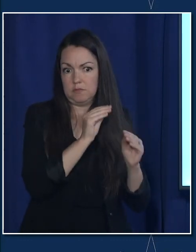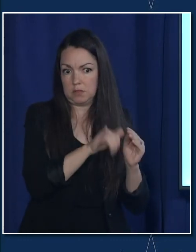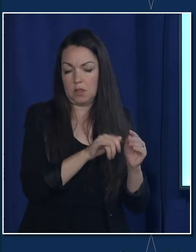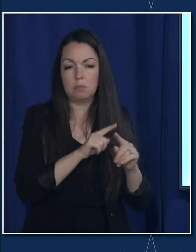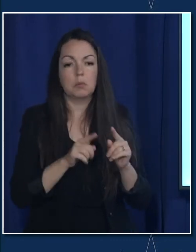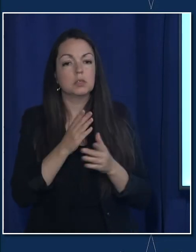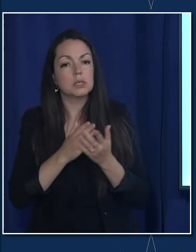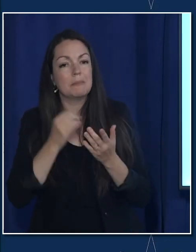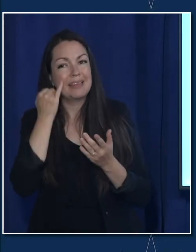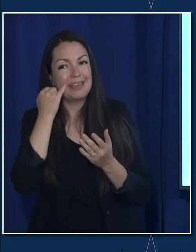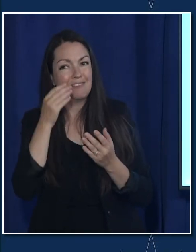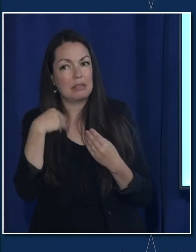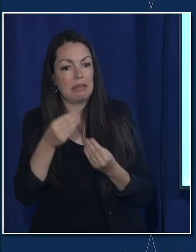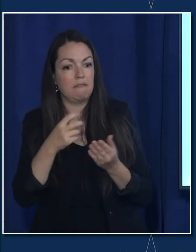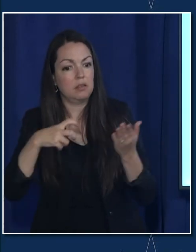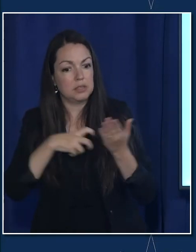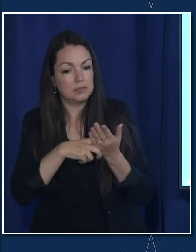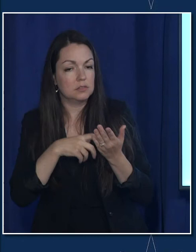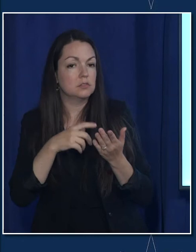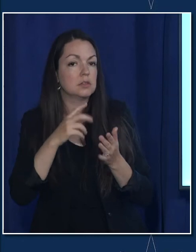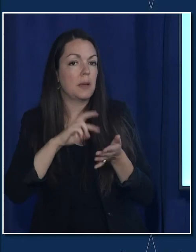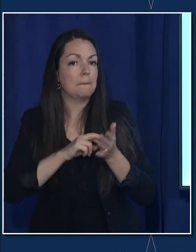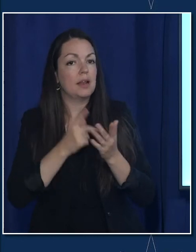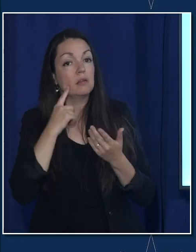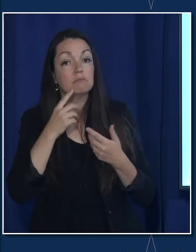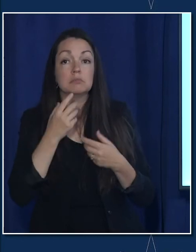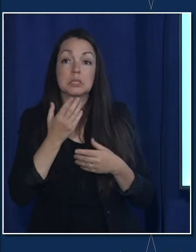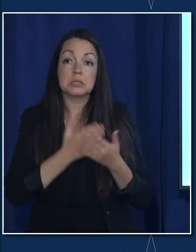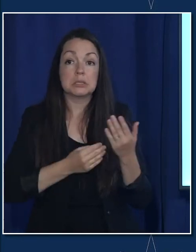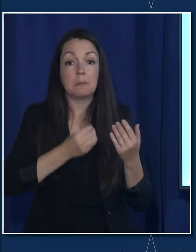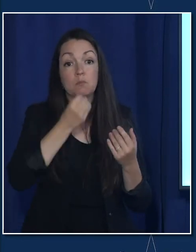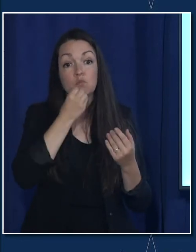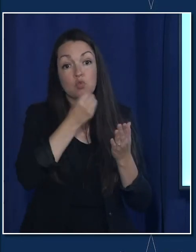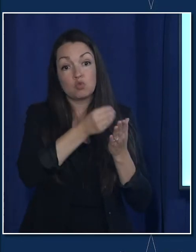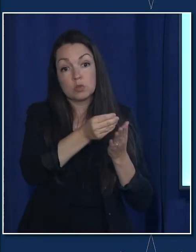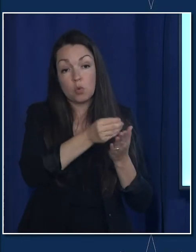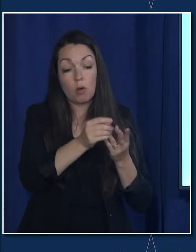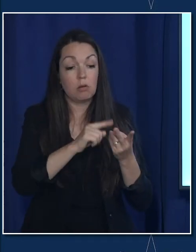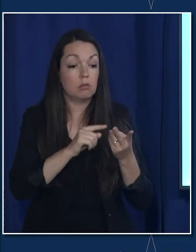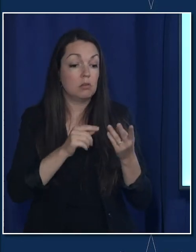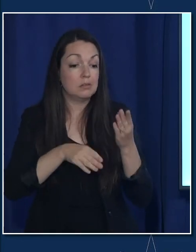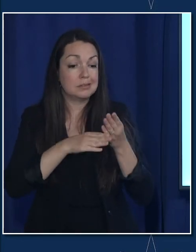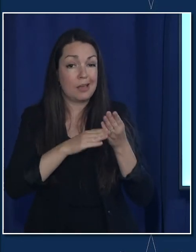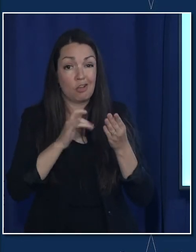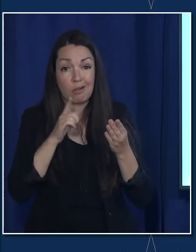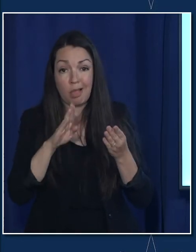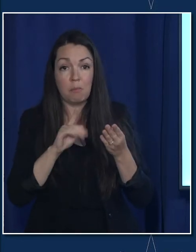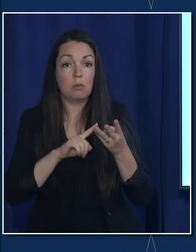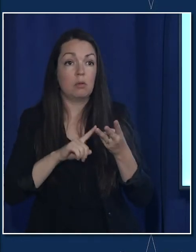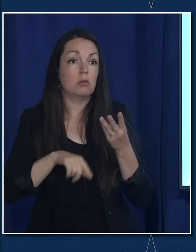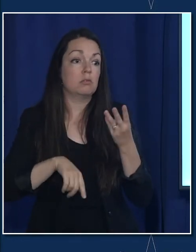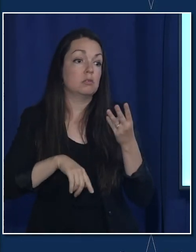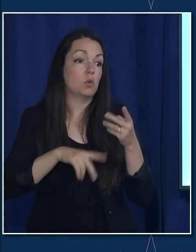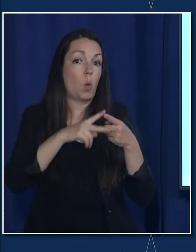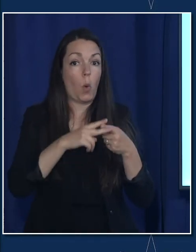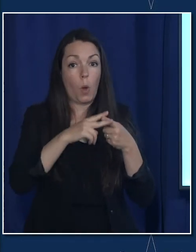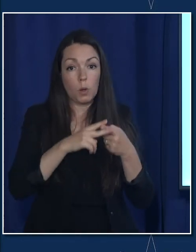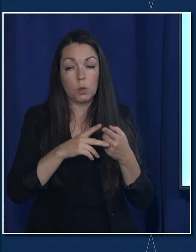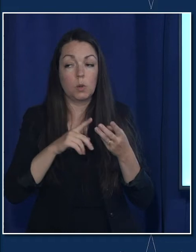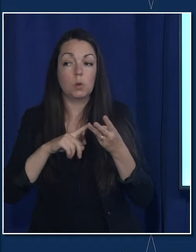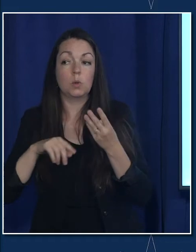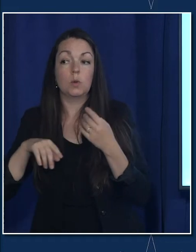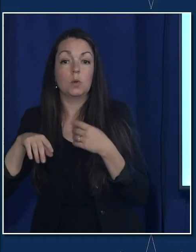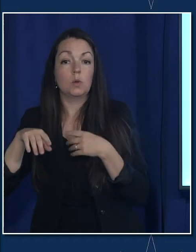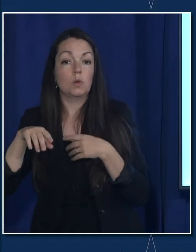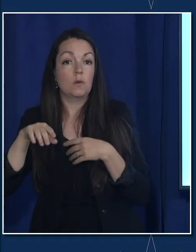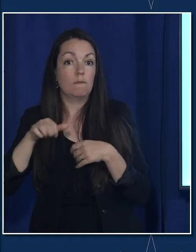that were given a citation, they include grocery stores, soccer clubs, auto stores, fuel stores, an investment place. There's